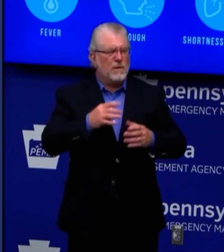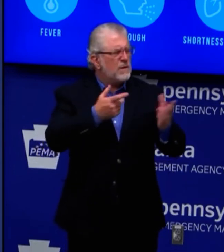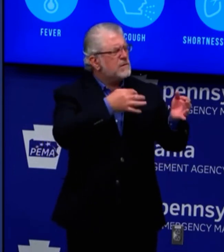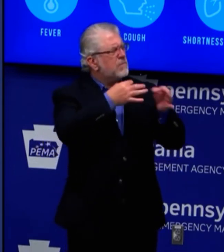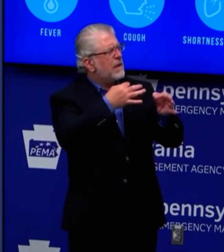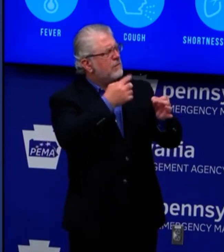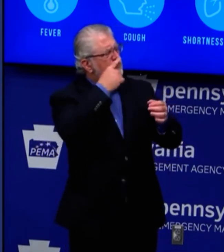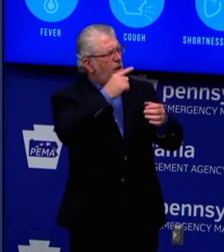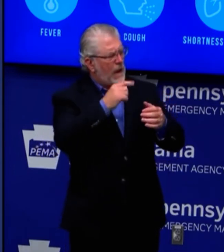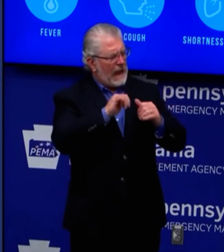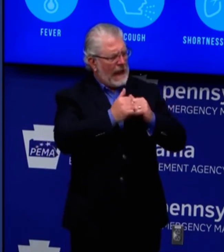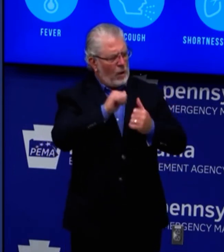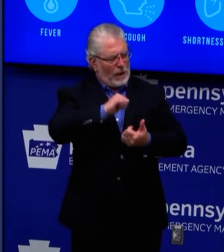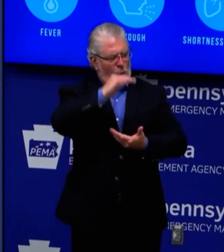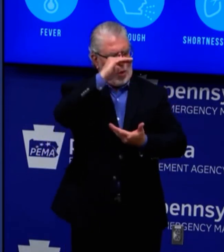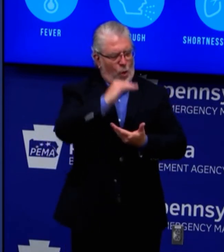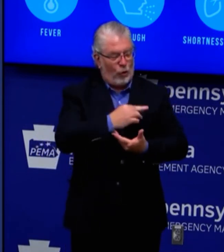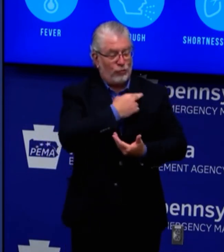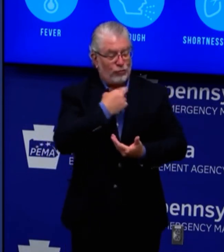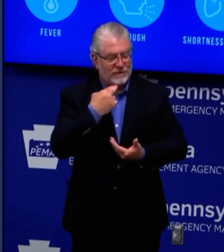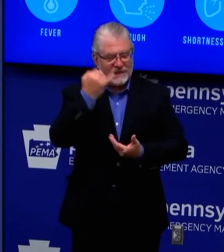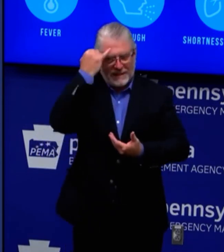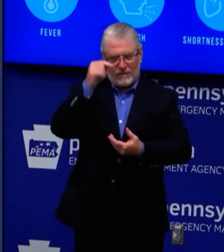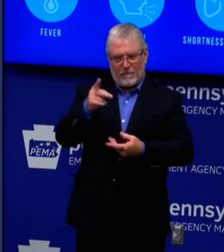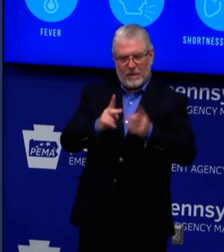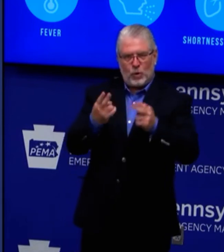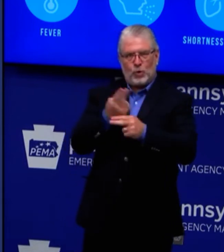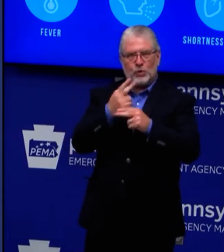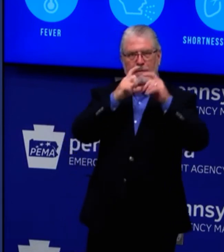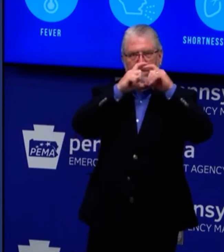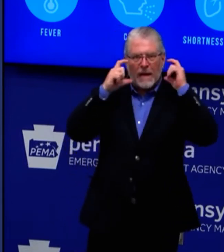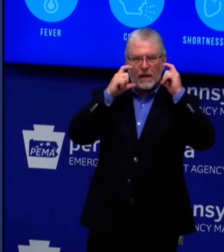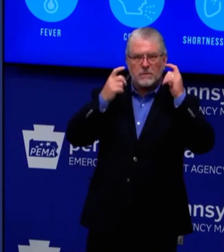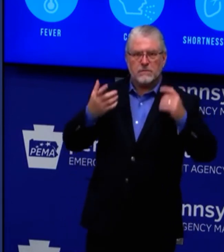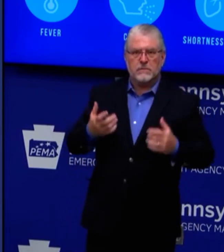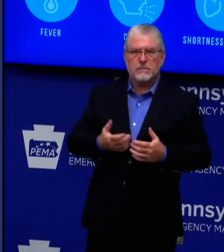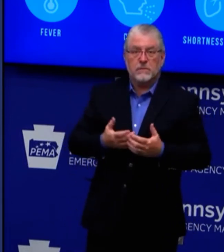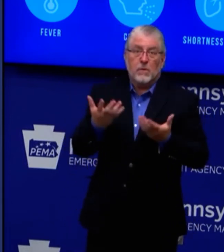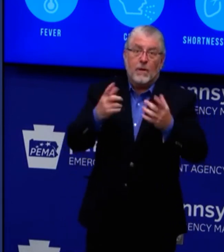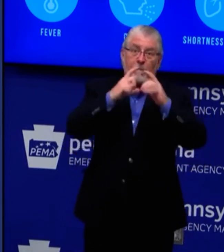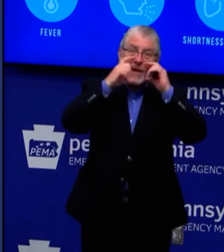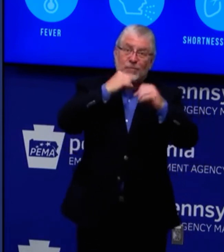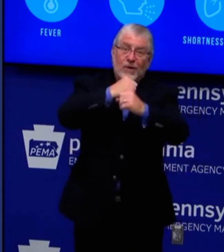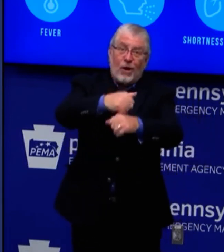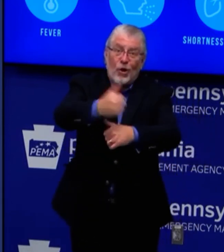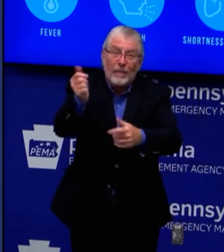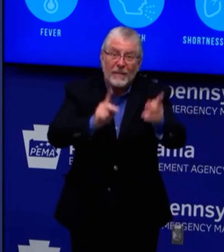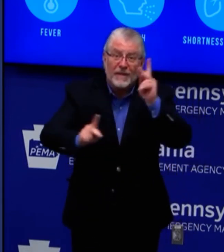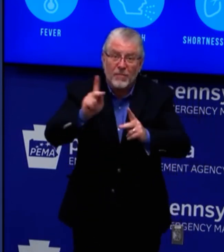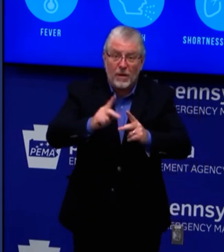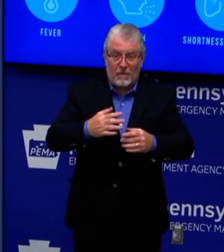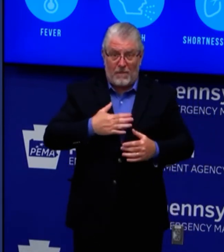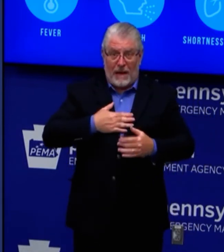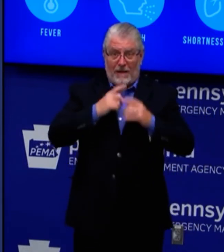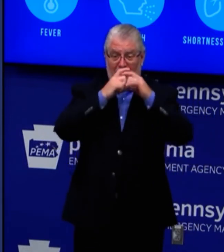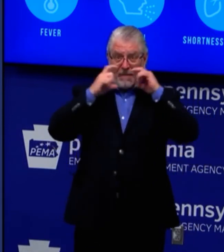other people. When I wear a mask, I'm protecting you from getting anything that might come from